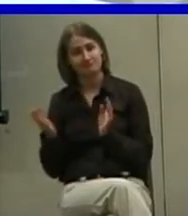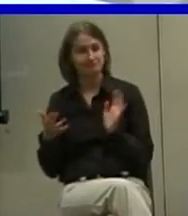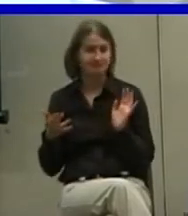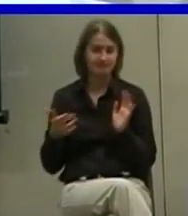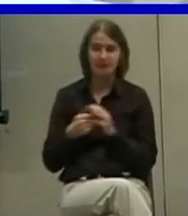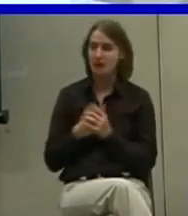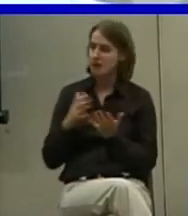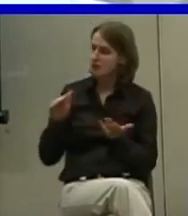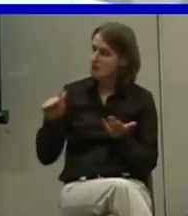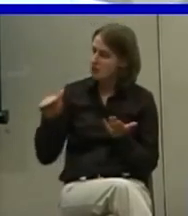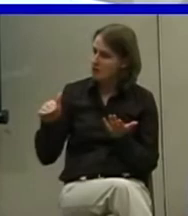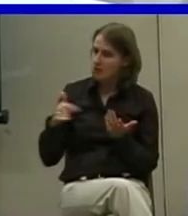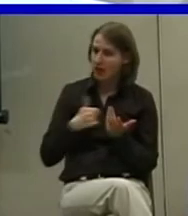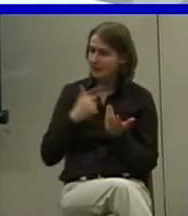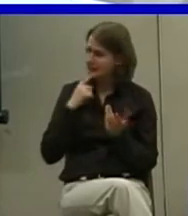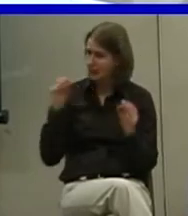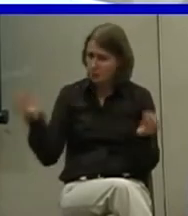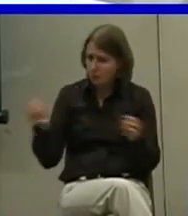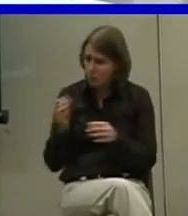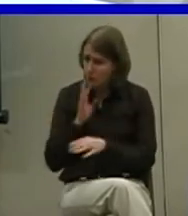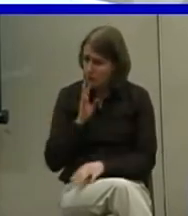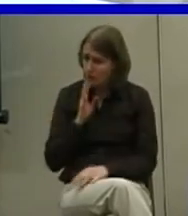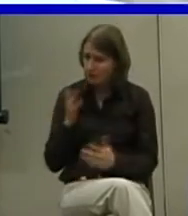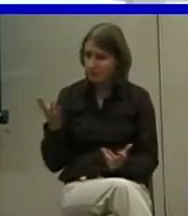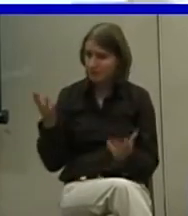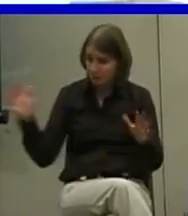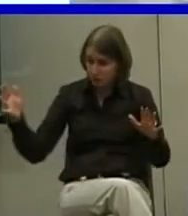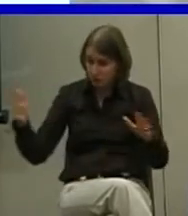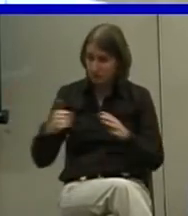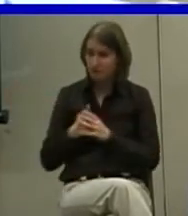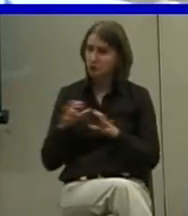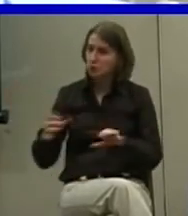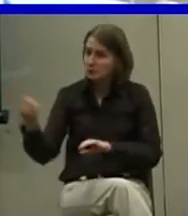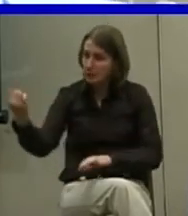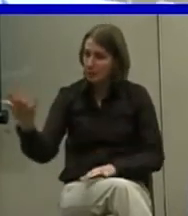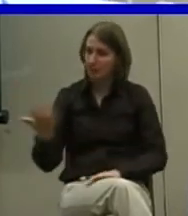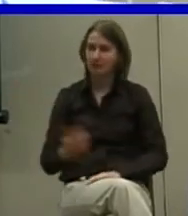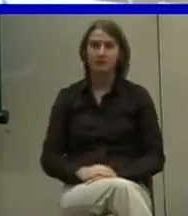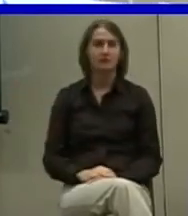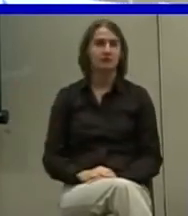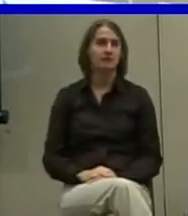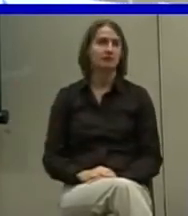like. Guys, I said no talking. Just do something.